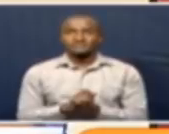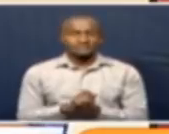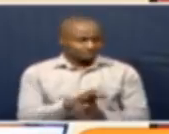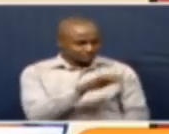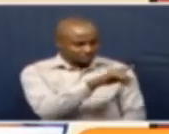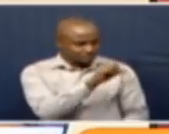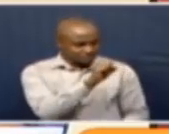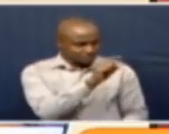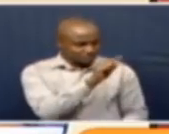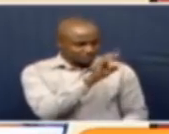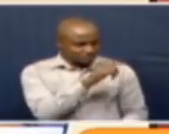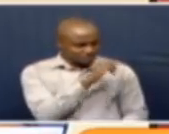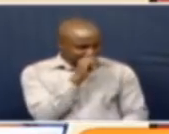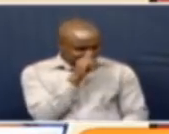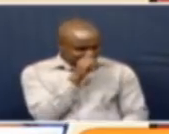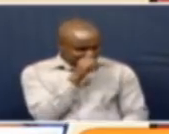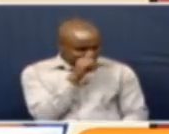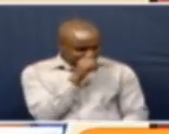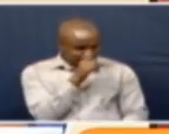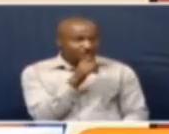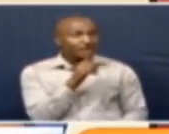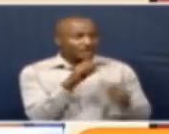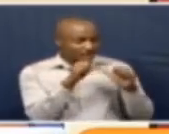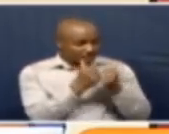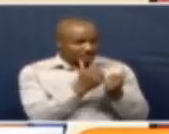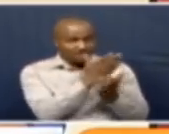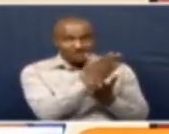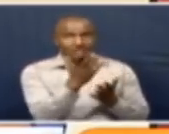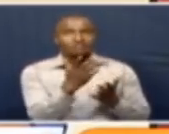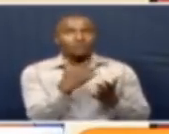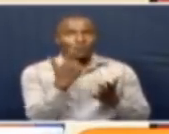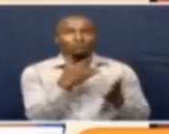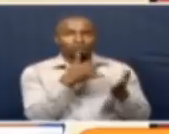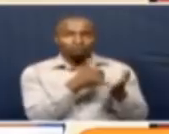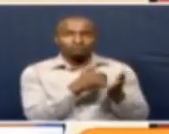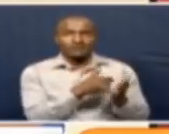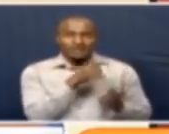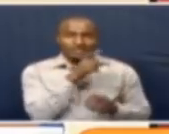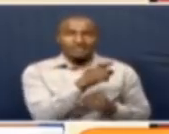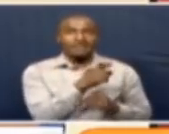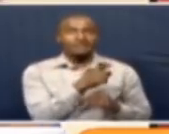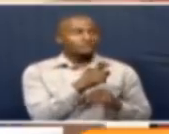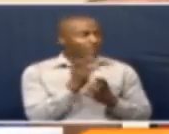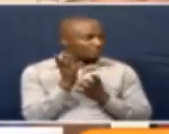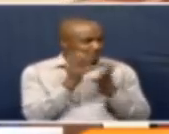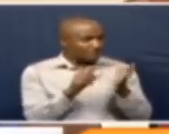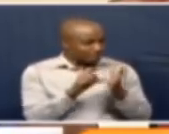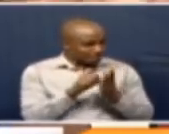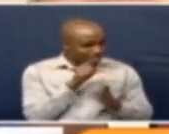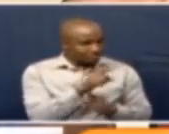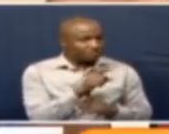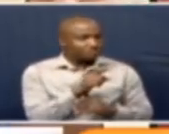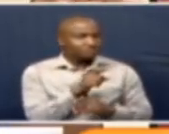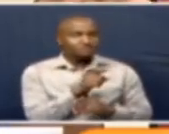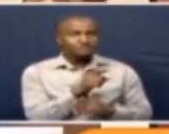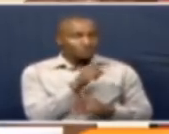Olive? We're talking about agencies being the culprits, the ones that are actually causing all of this drama for you